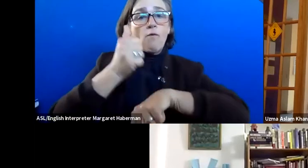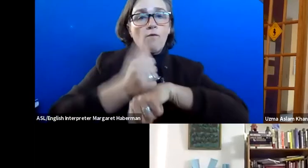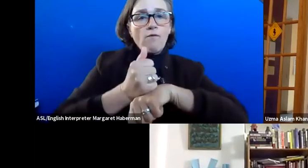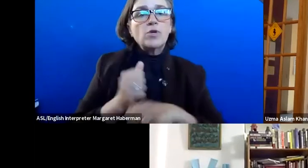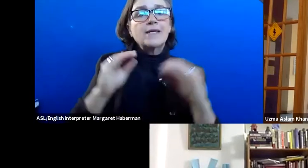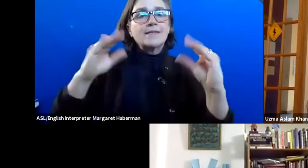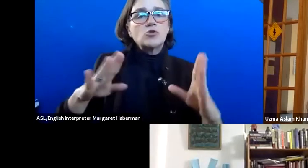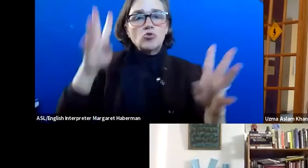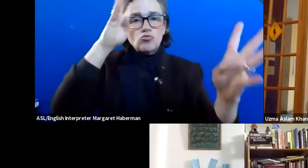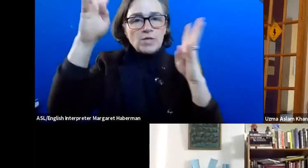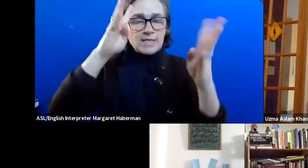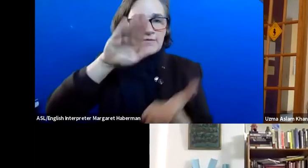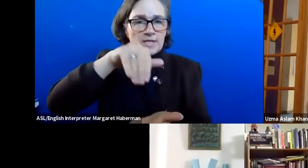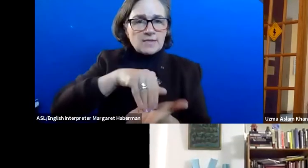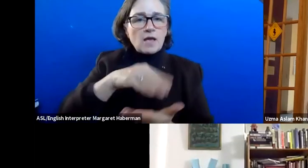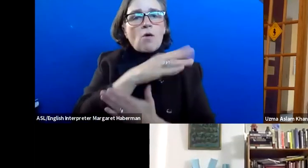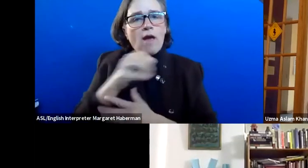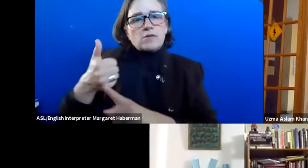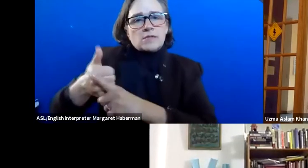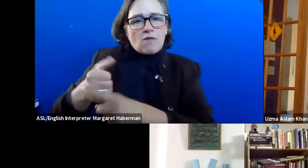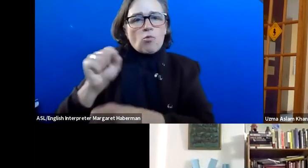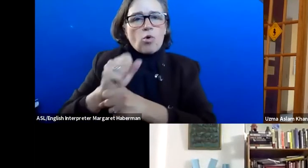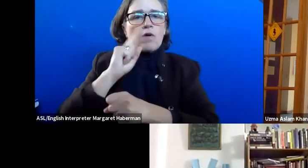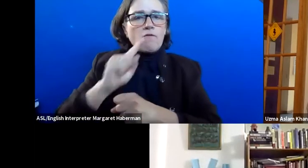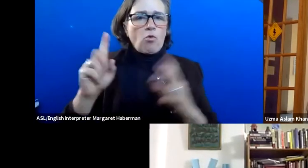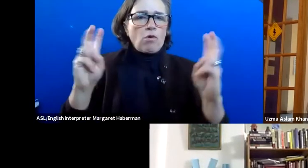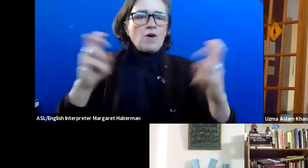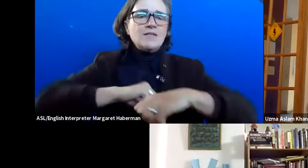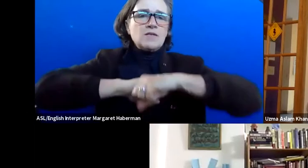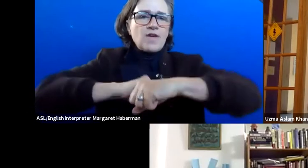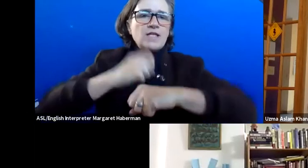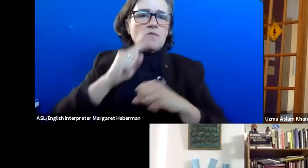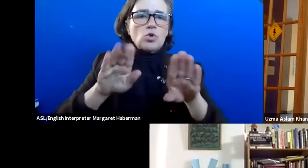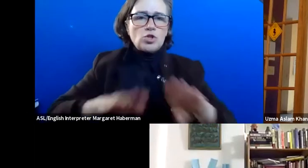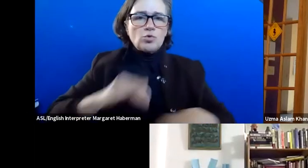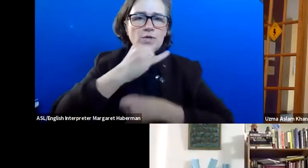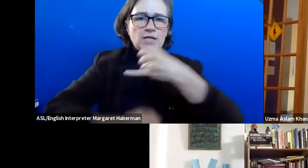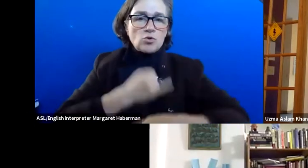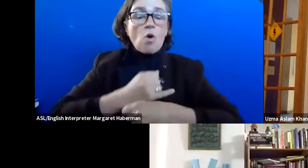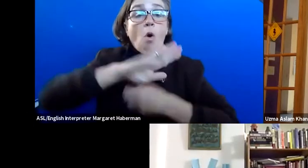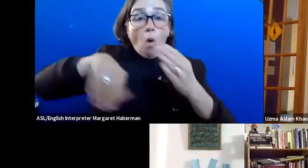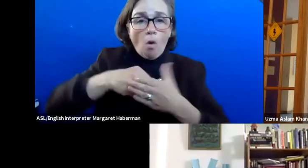Creativity Center, and worked for Defense for Children International, all in Palestine.